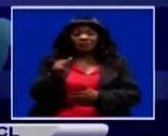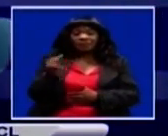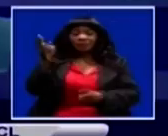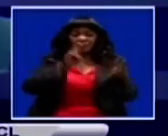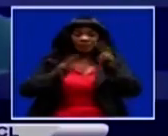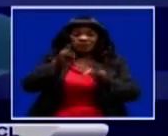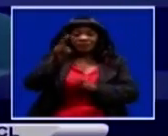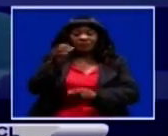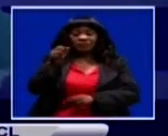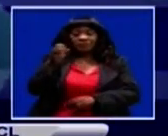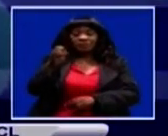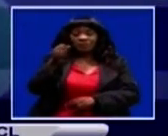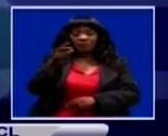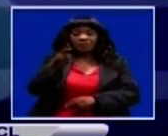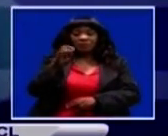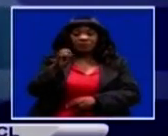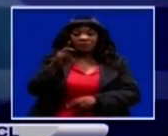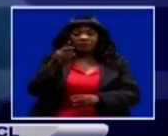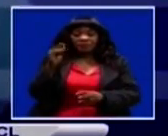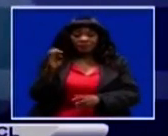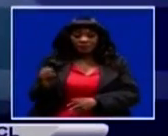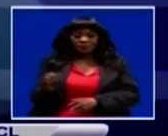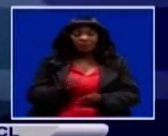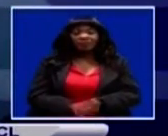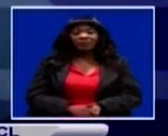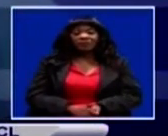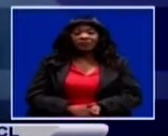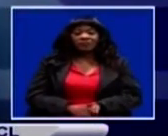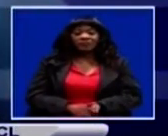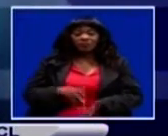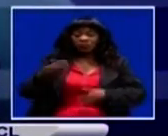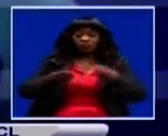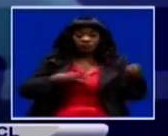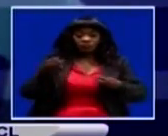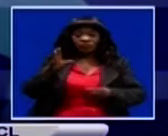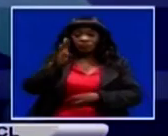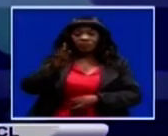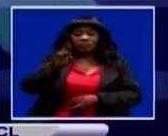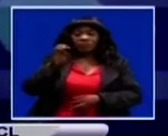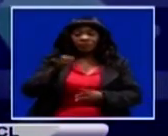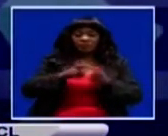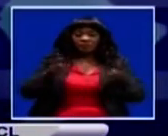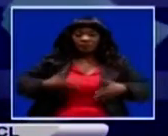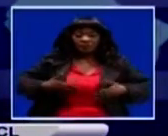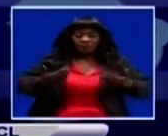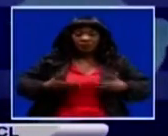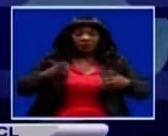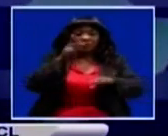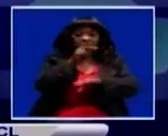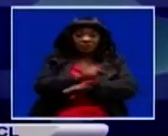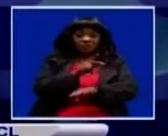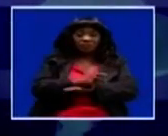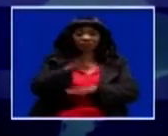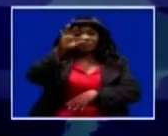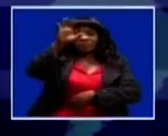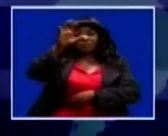Induna Mubita Mwinda said the BRA is impressed with the distribution of development projects in the province.